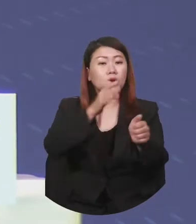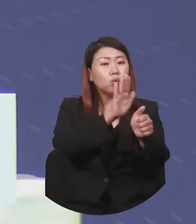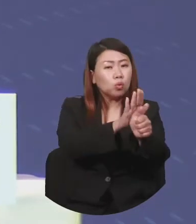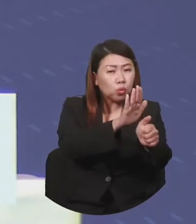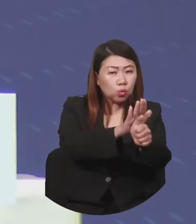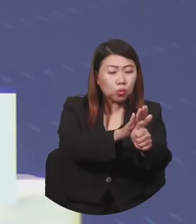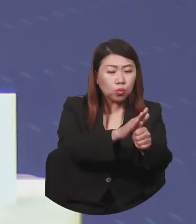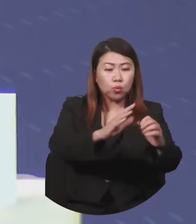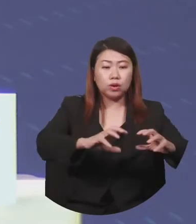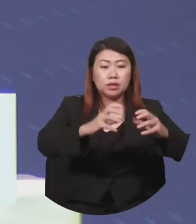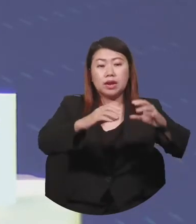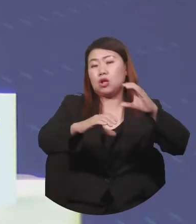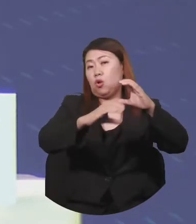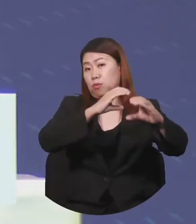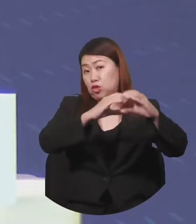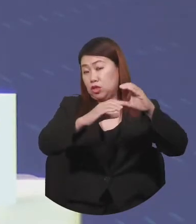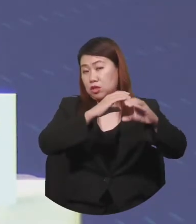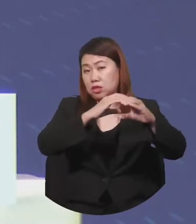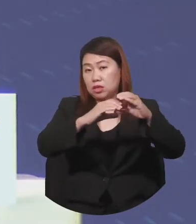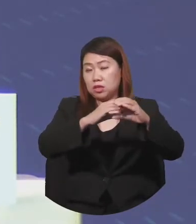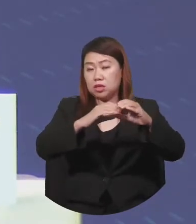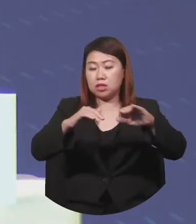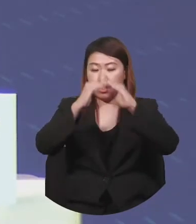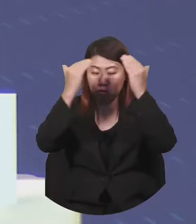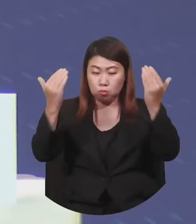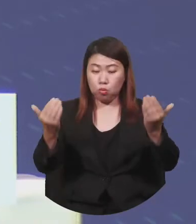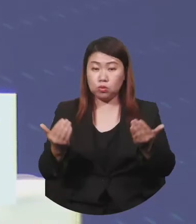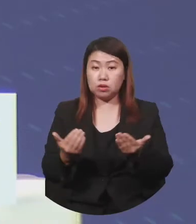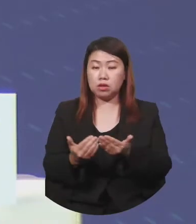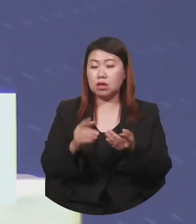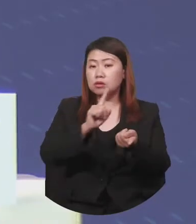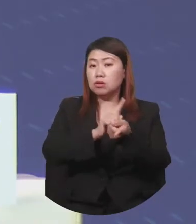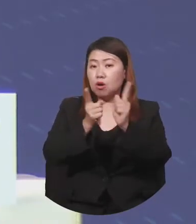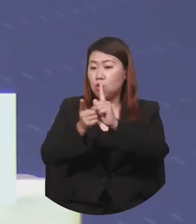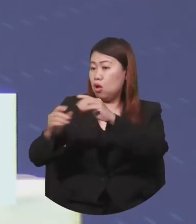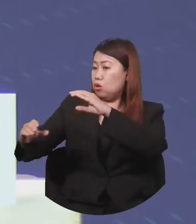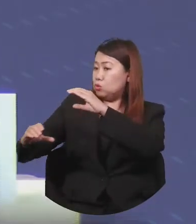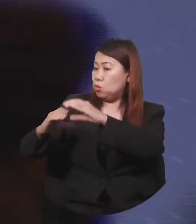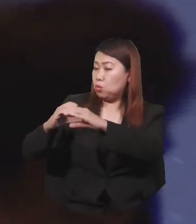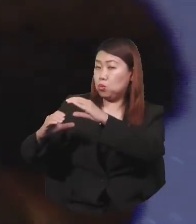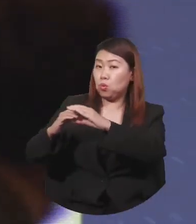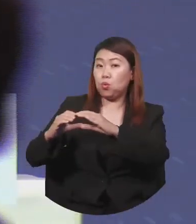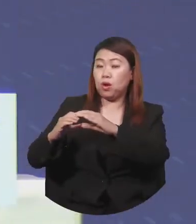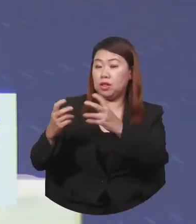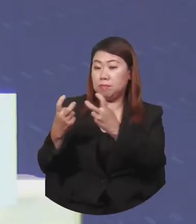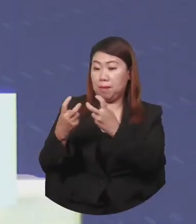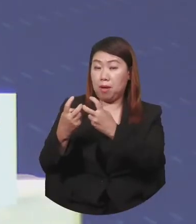the coordination processes and information sharing.